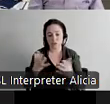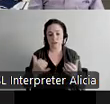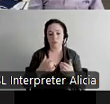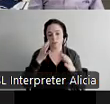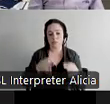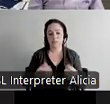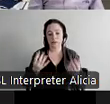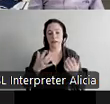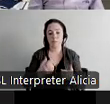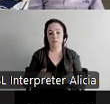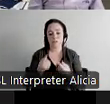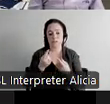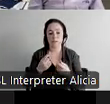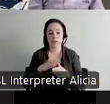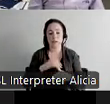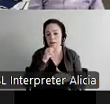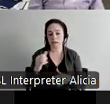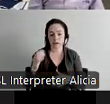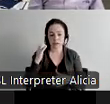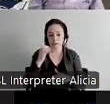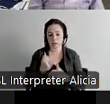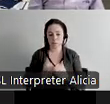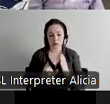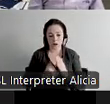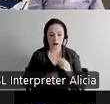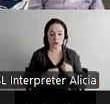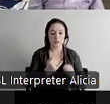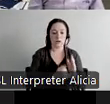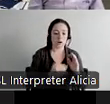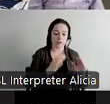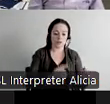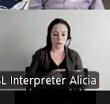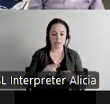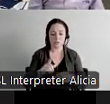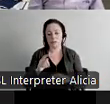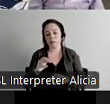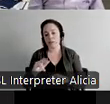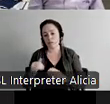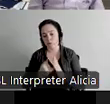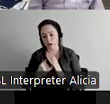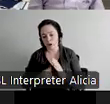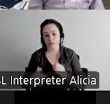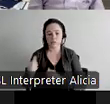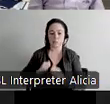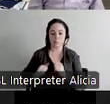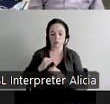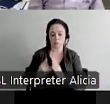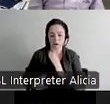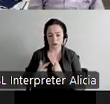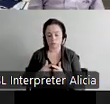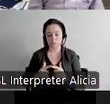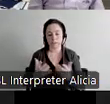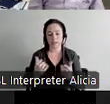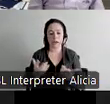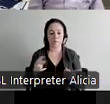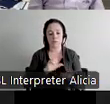on non-capital art, arts education, literary arts, performing arts, visual art, and how much should we spend on capital art,